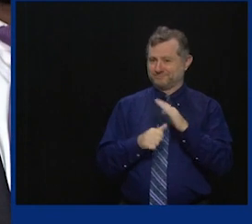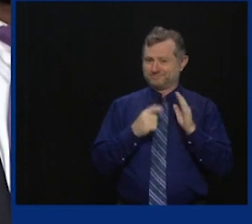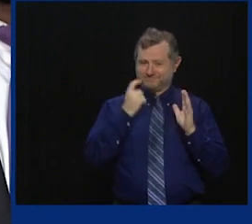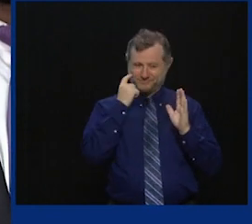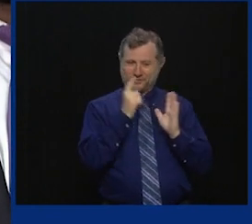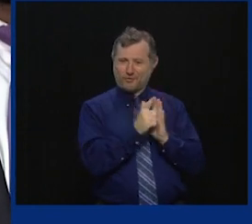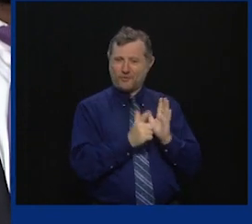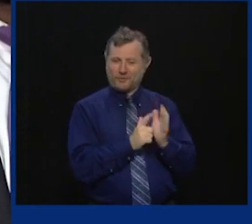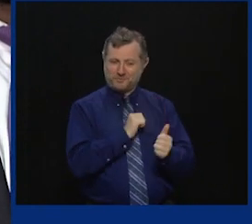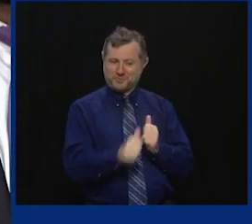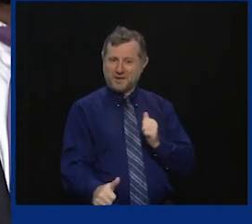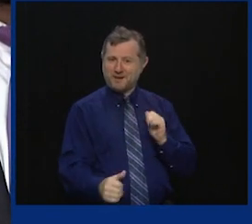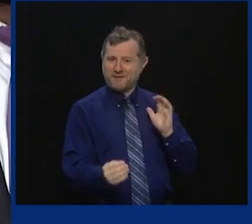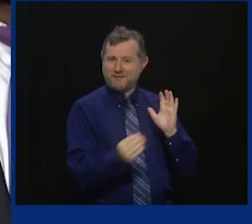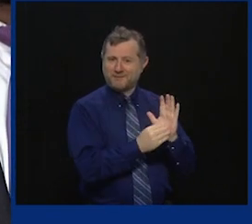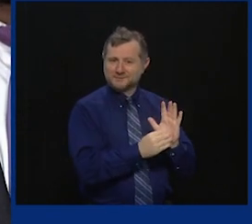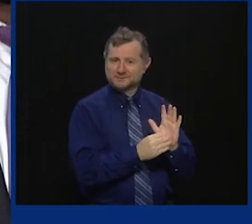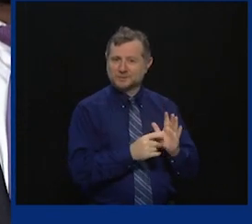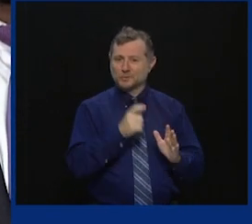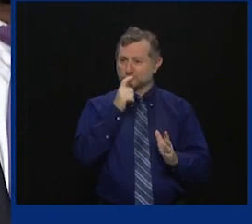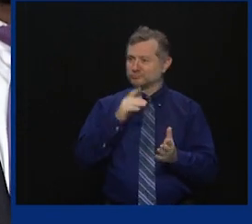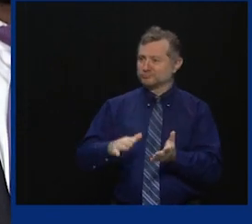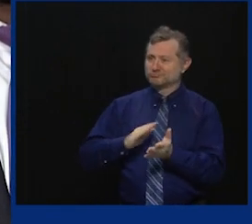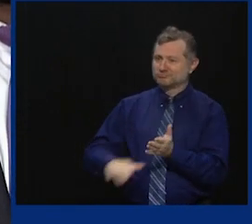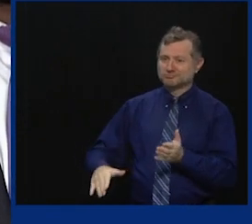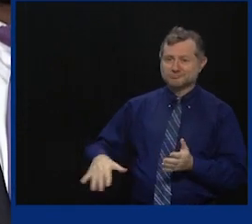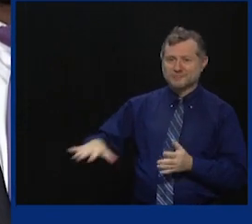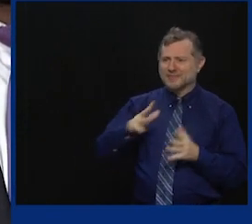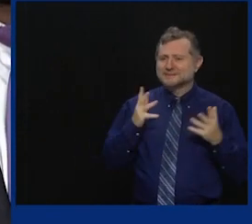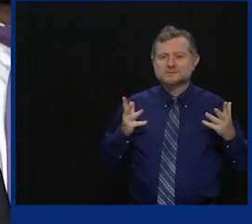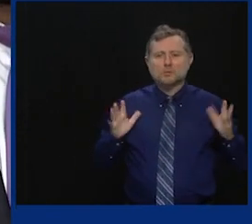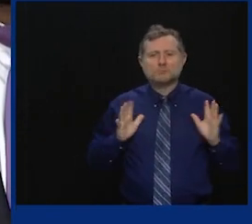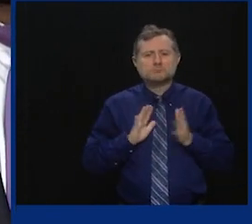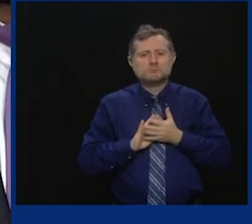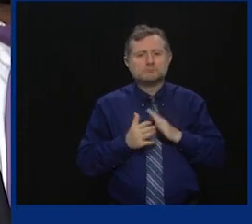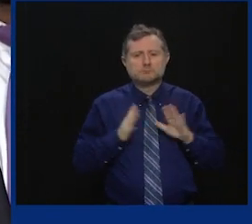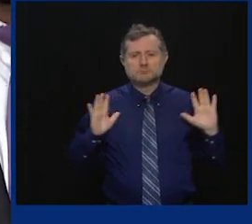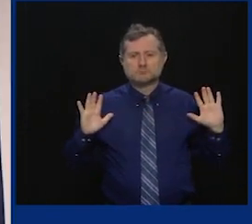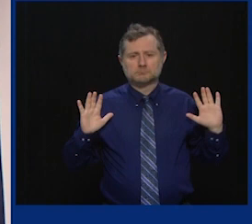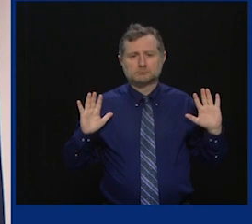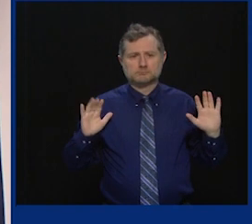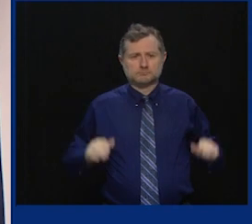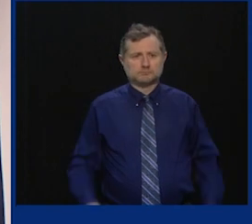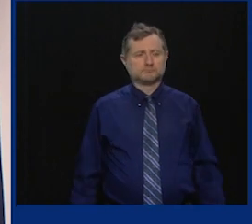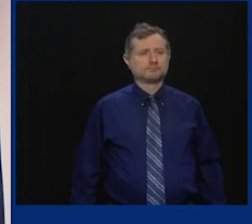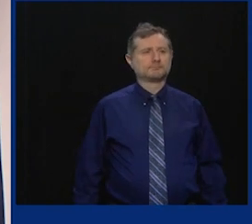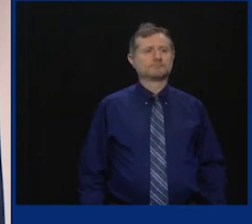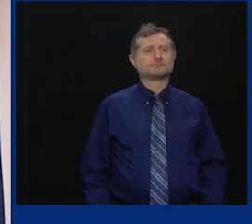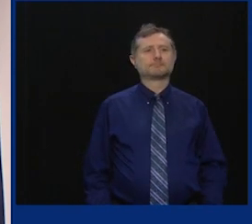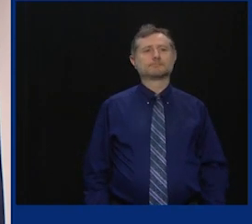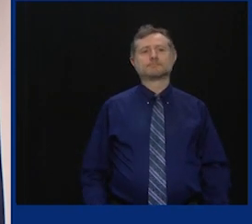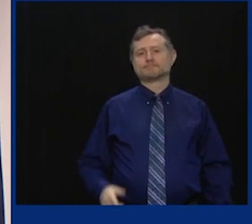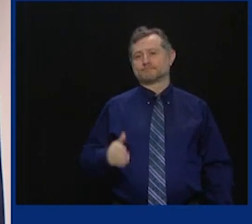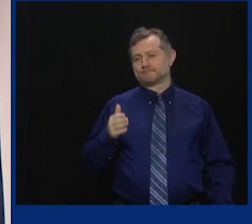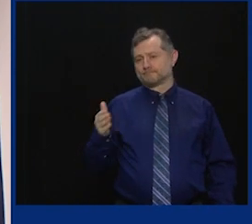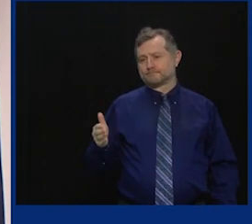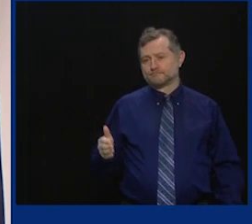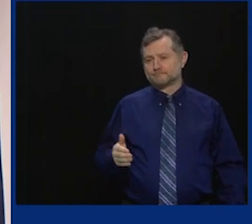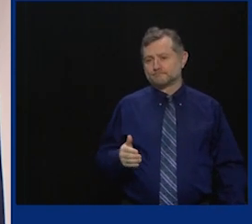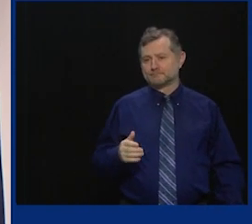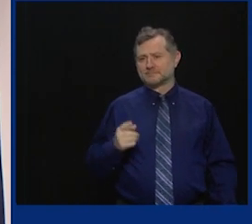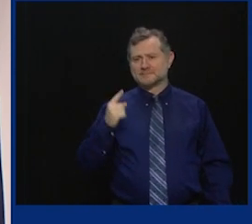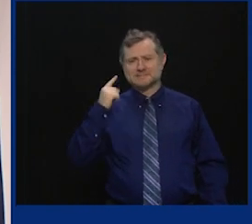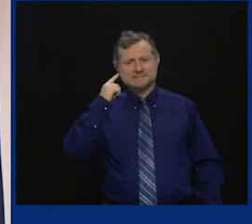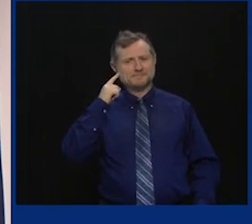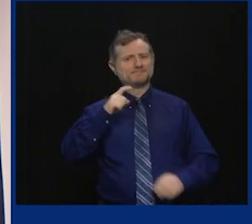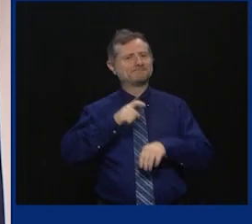that's as far as I'd read into anything, Chris. You have a question? Do you have one more on the video? I think that's all the time we have.